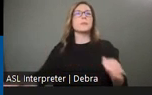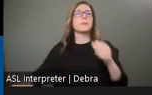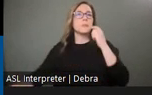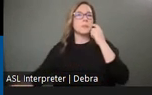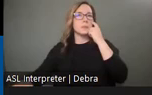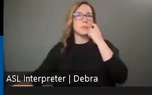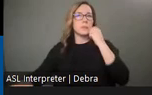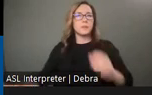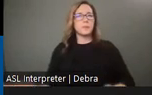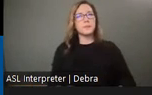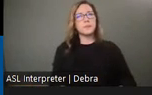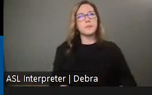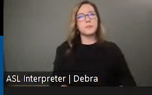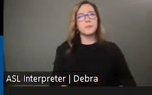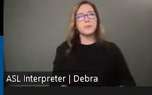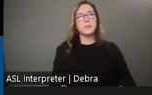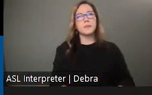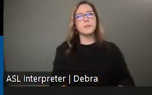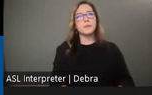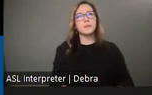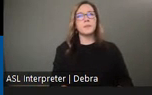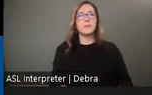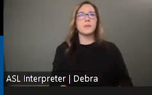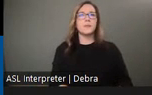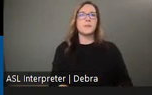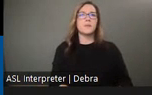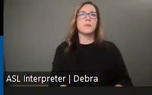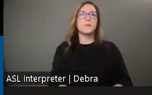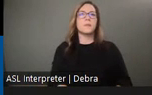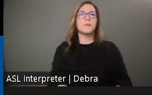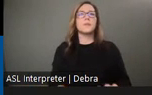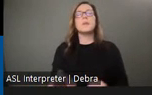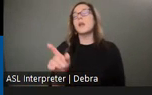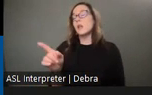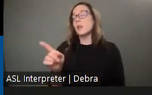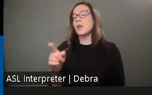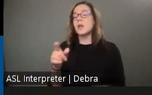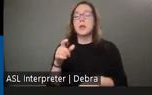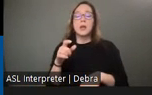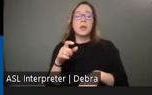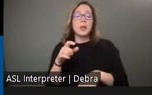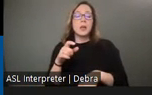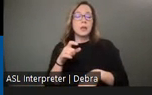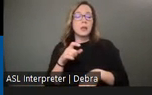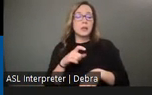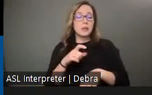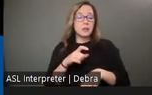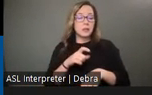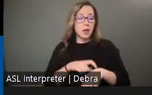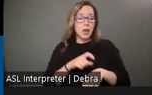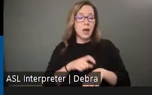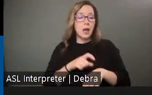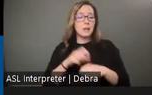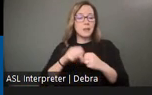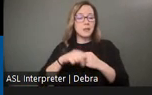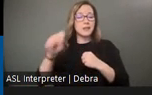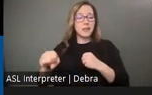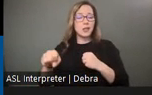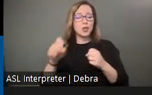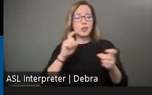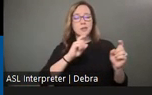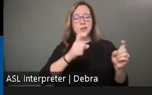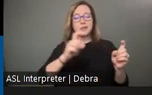The other things that are in here, time extensions continue to be delegated to the regional administrators. However, that is now limited to the first 6